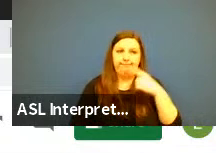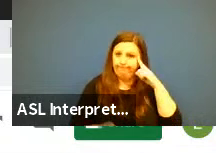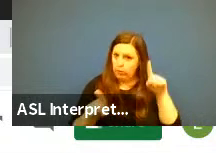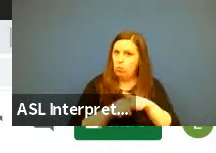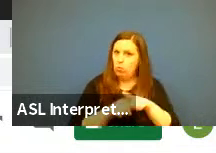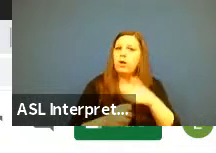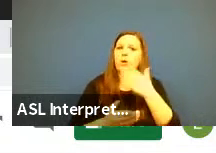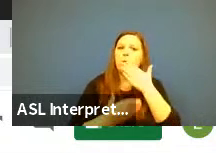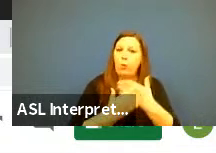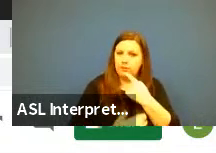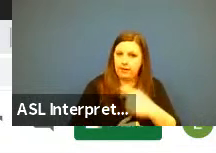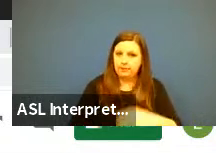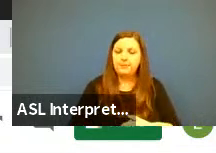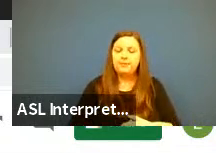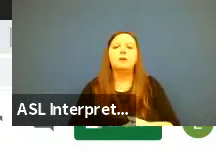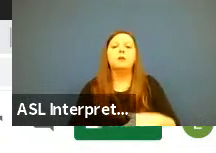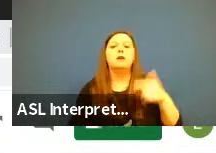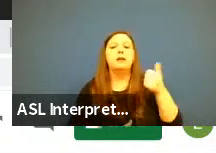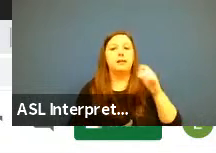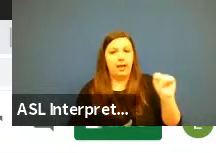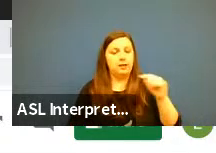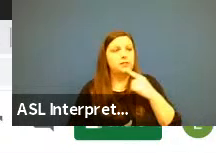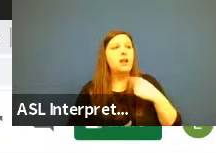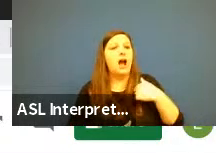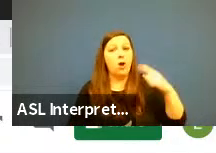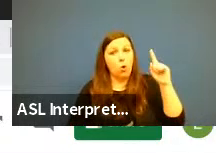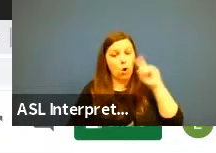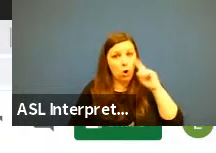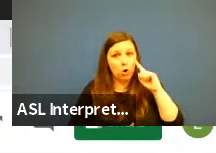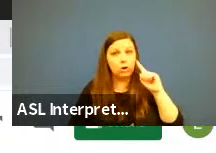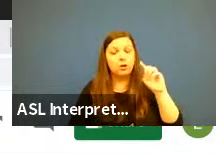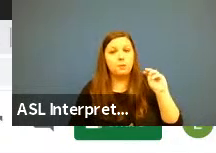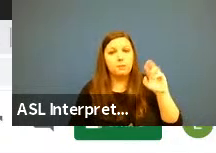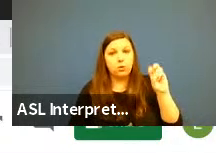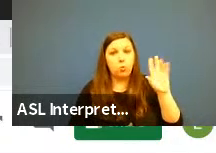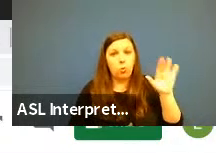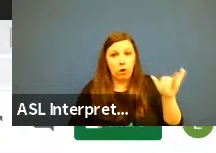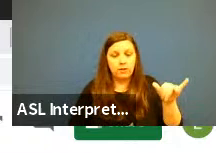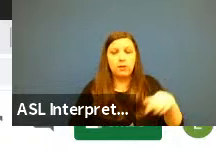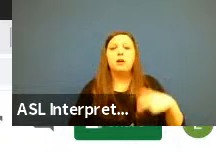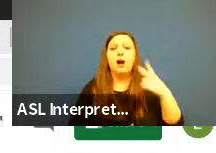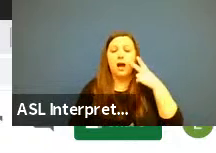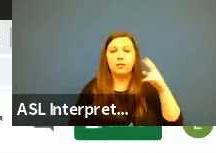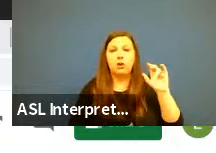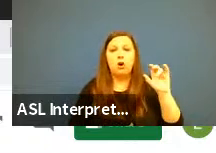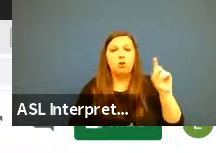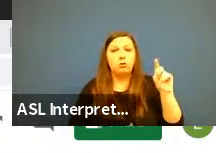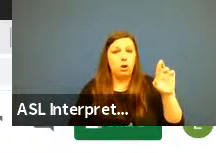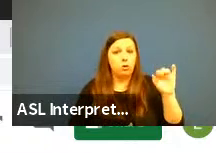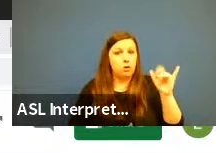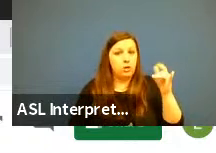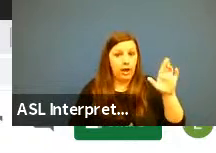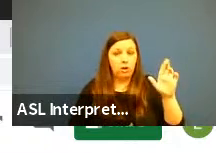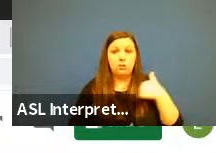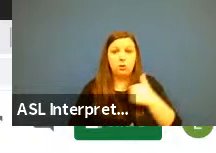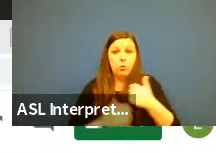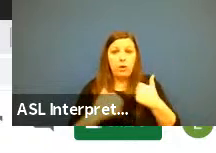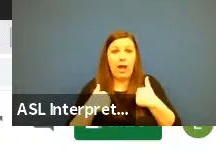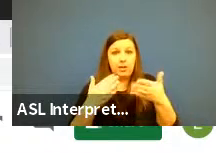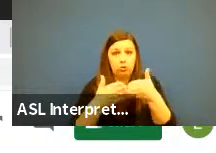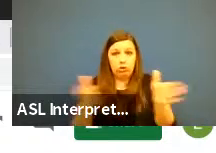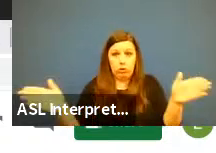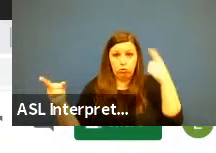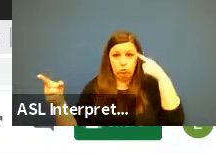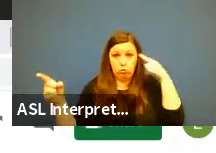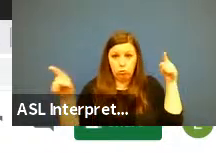Okay. I think I heard Mr. Worthy. I just saw Dr. Yeager. Is there a general